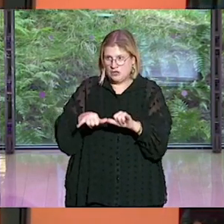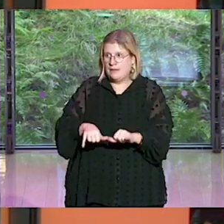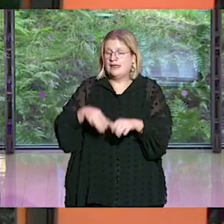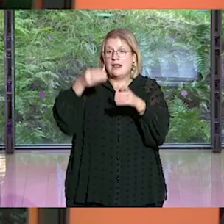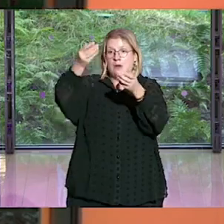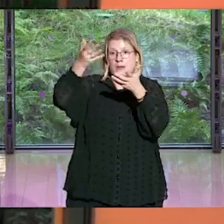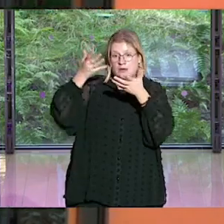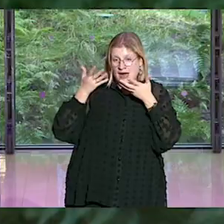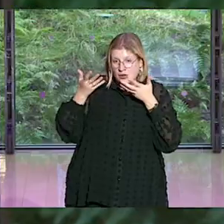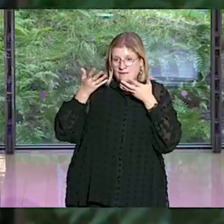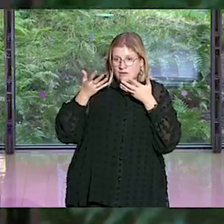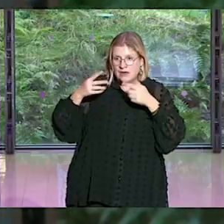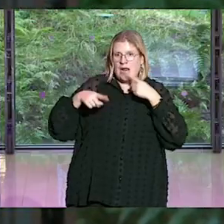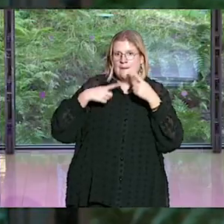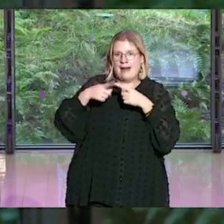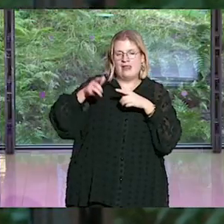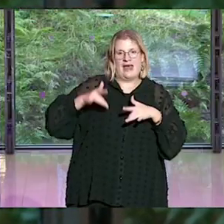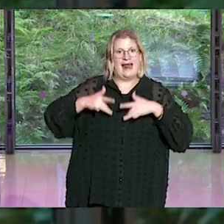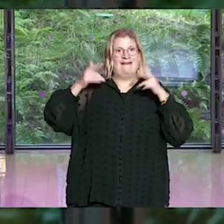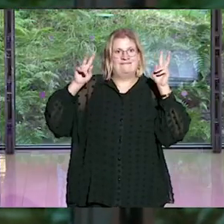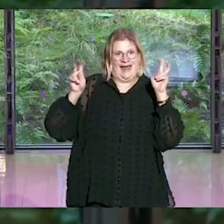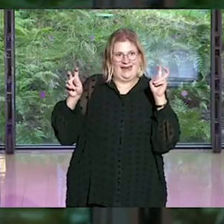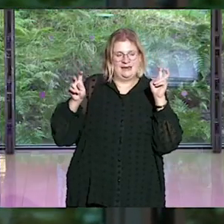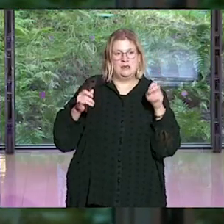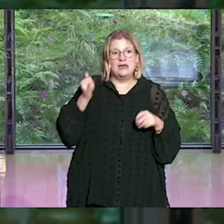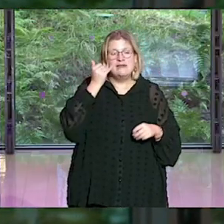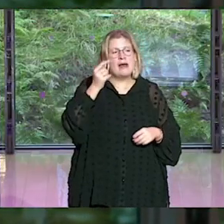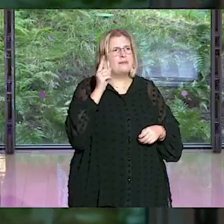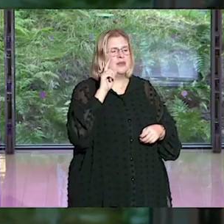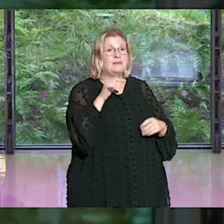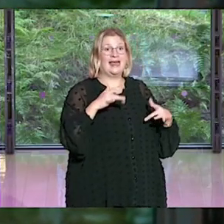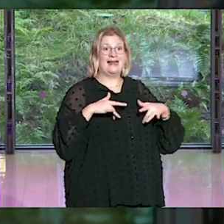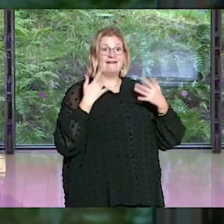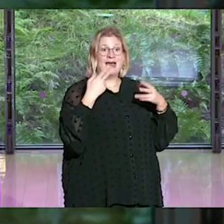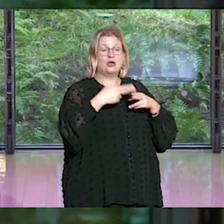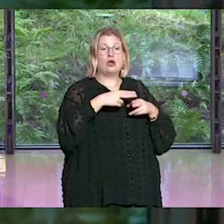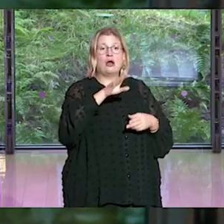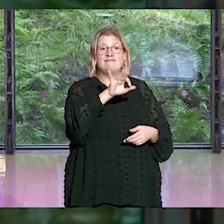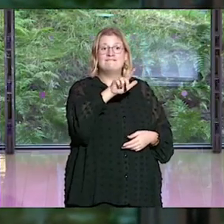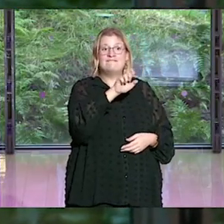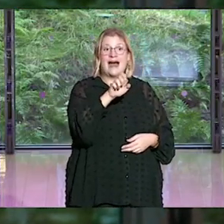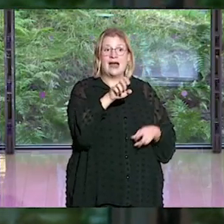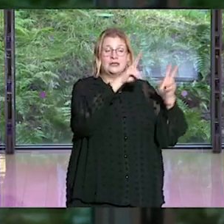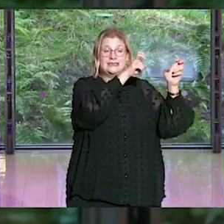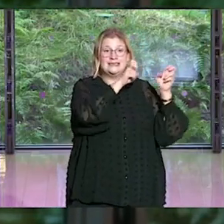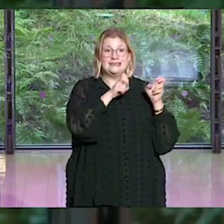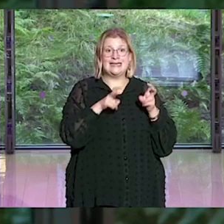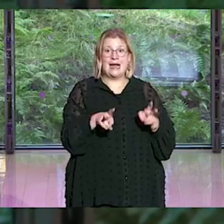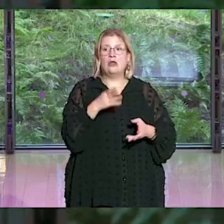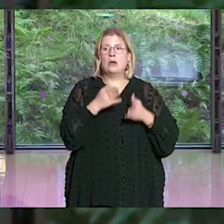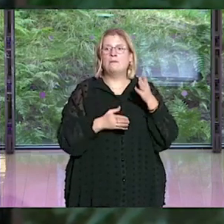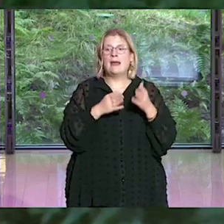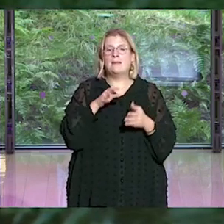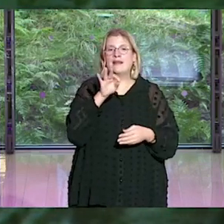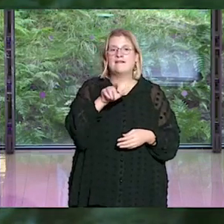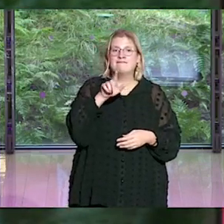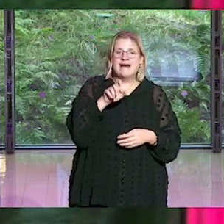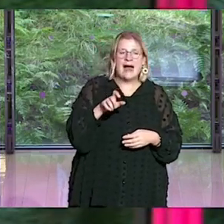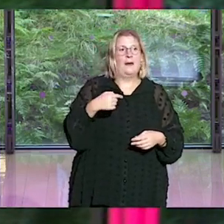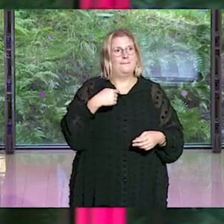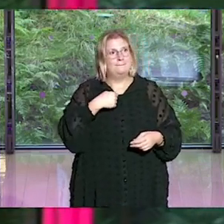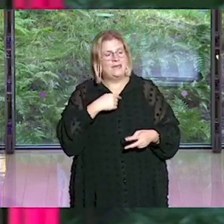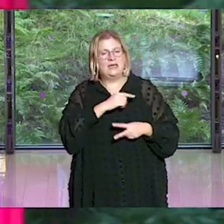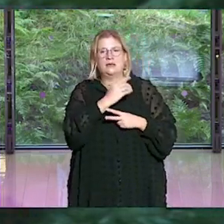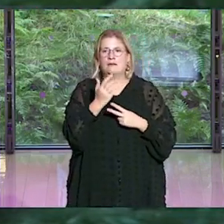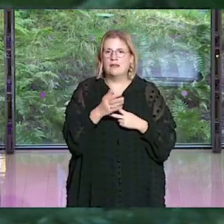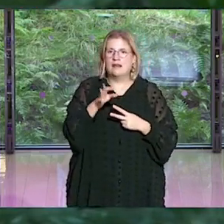that event. So what does that look like? If I'm thinking about an event called file download, my parameters might be the file name, the file extension, the page